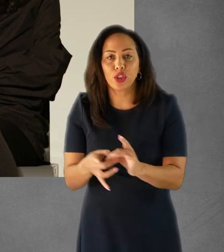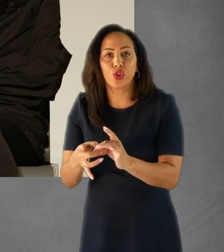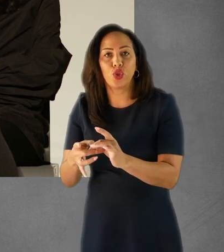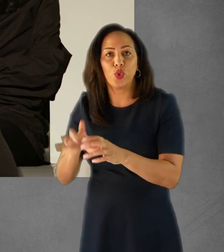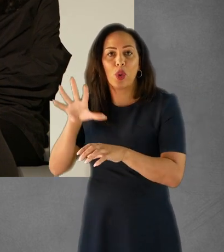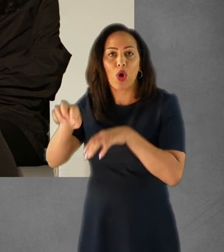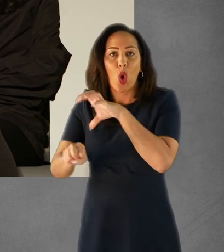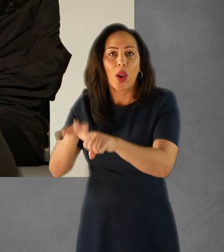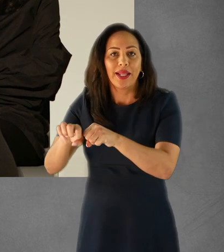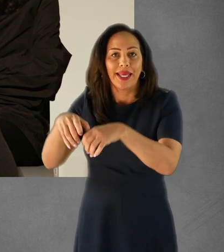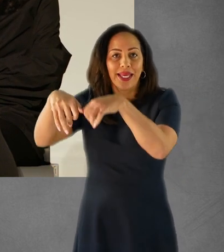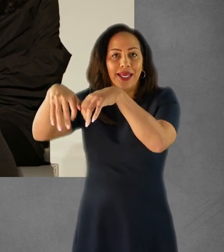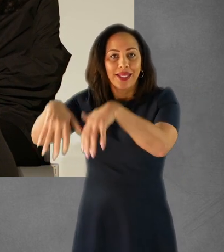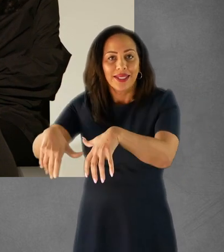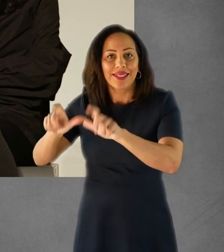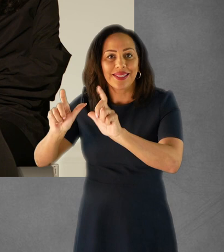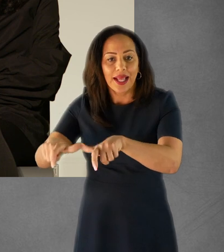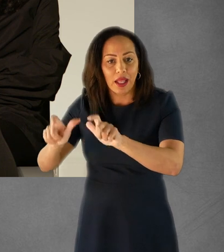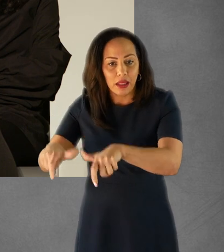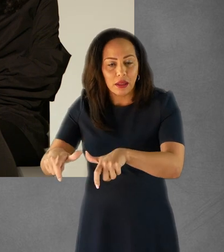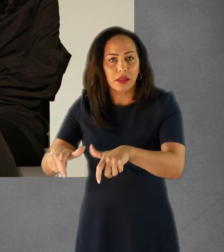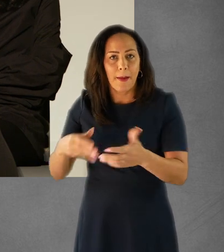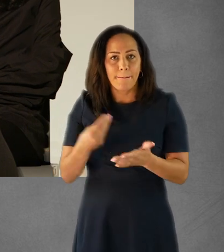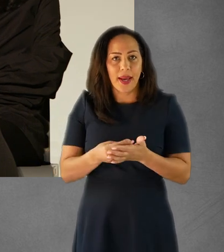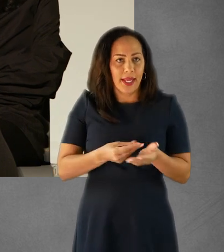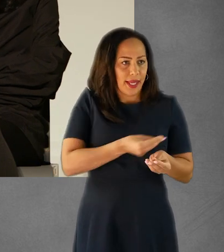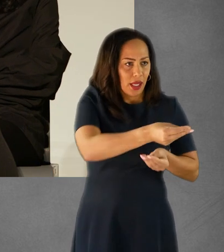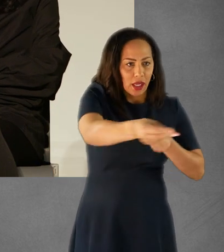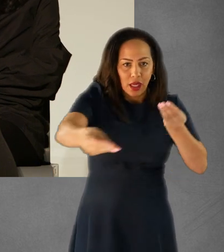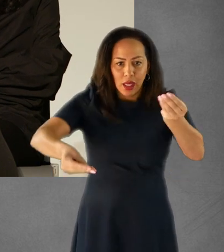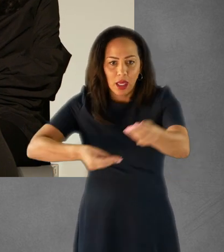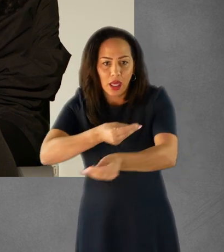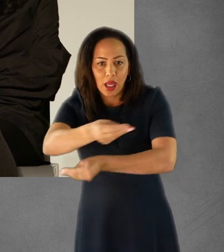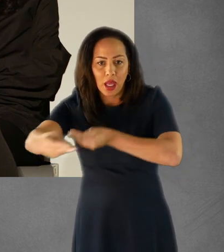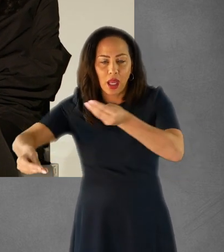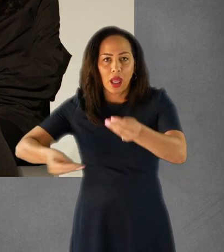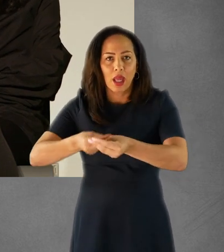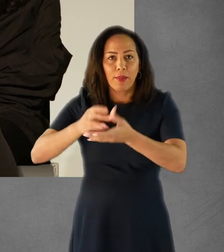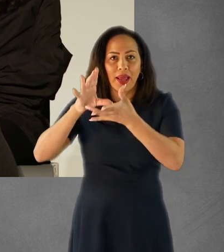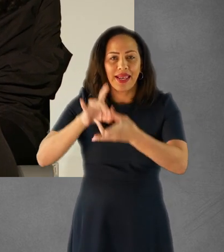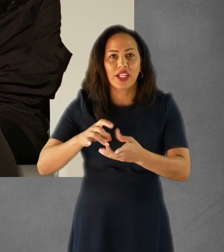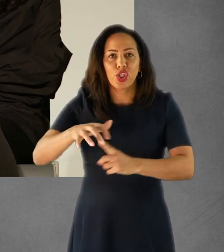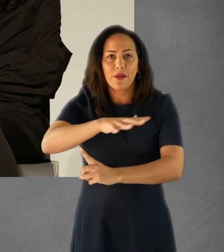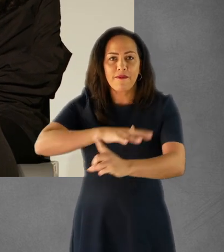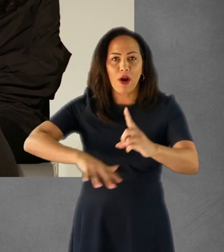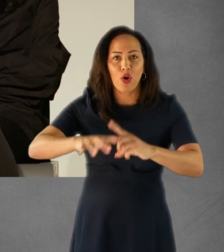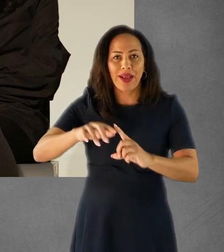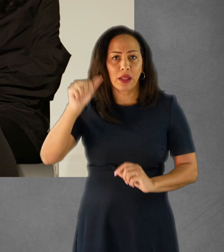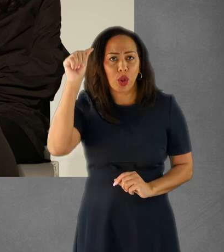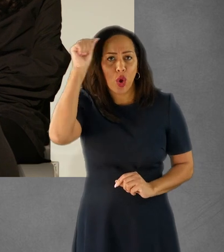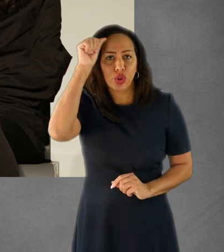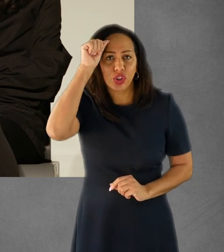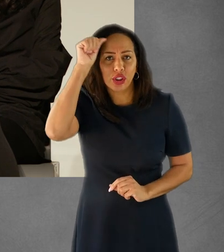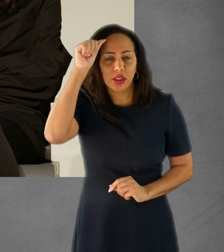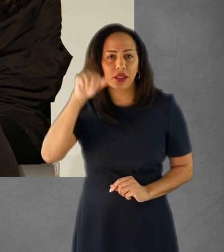on. And it did that through sort of moving between a casino in Macau funded by one of the biggest conservative political donors, and then